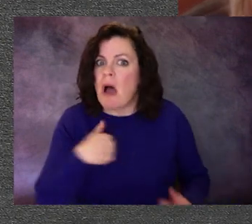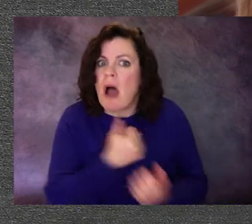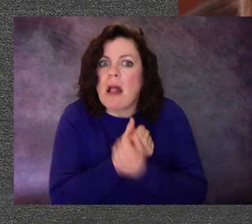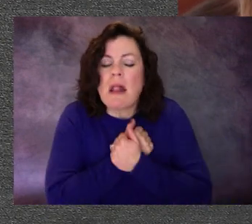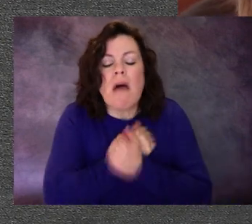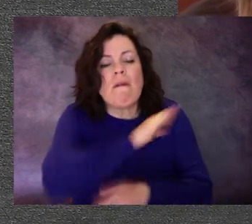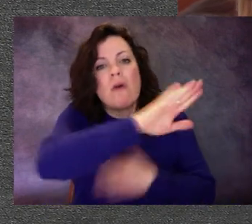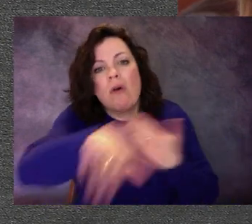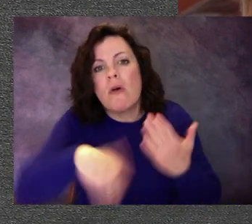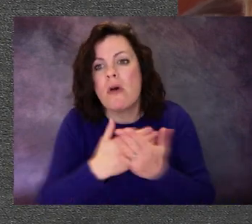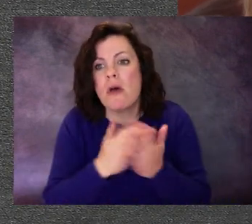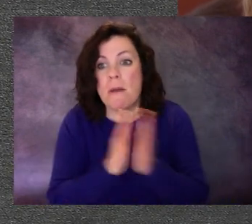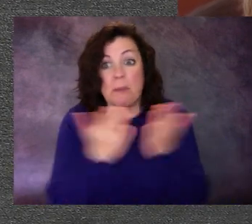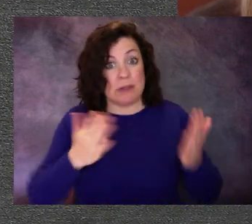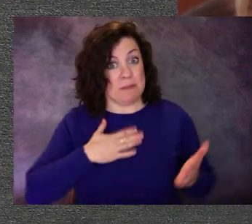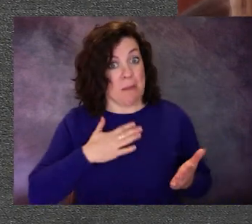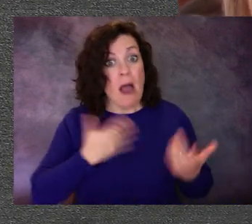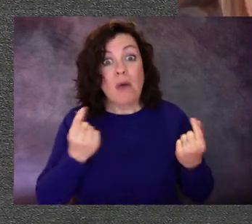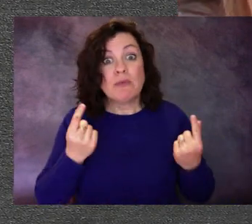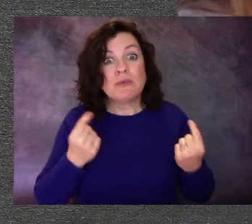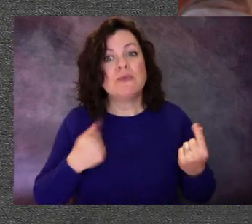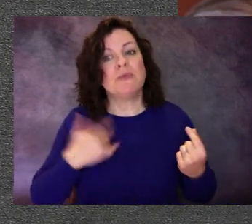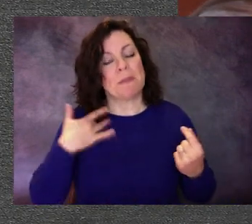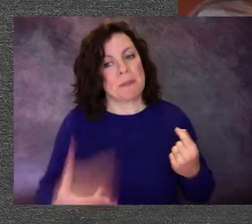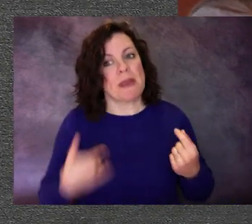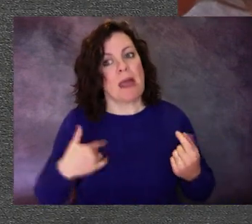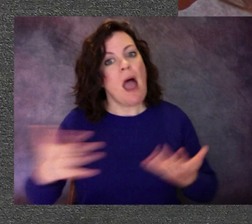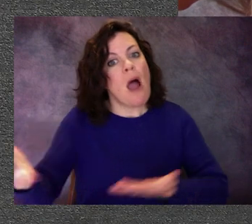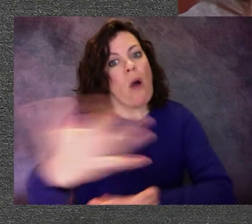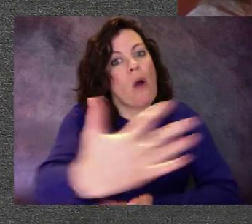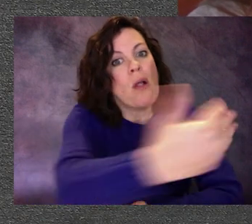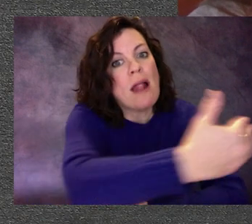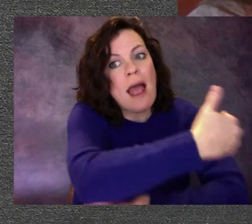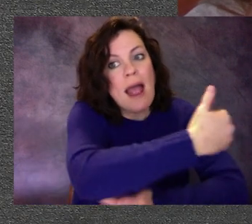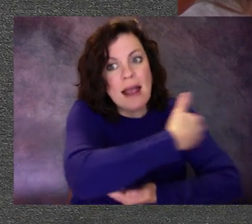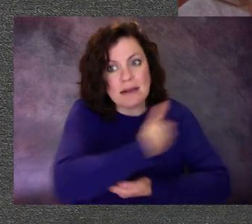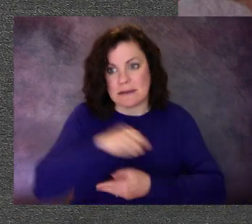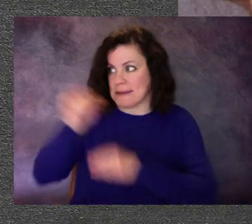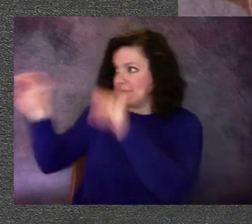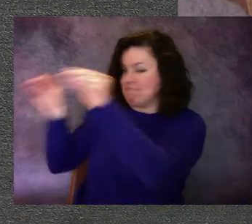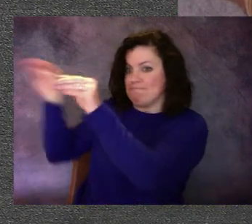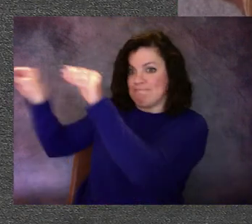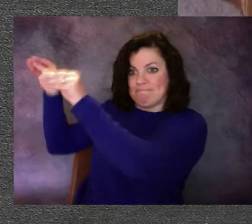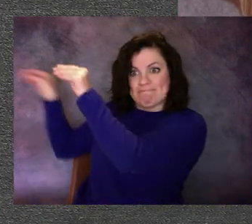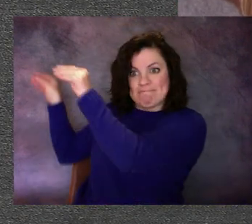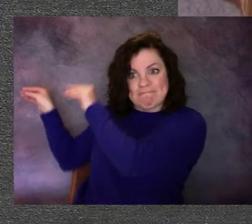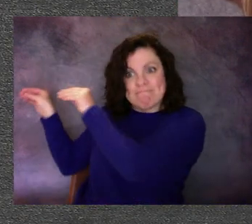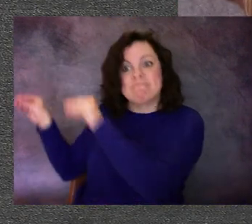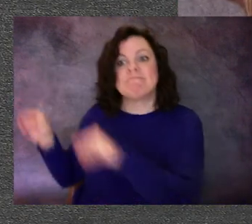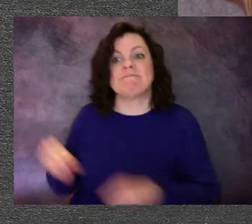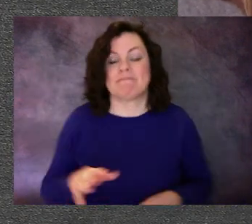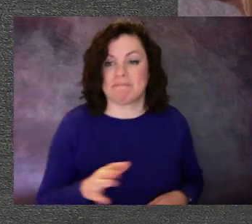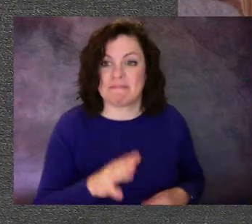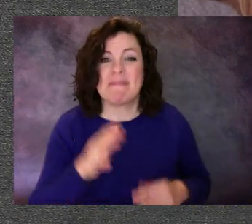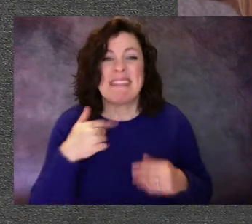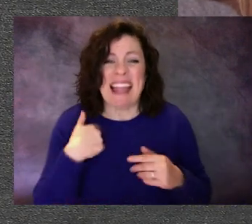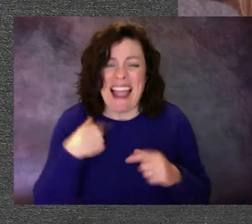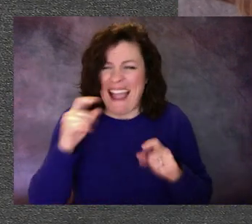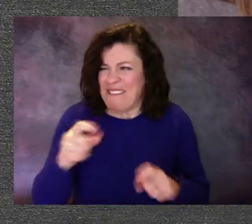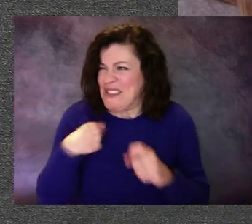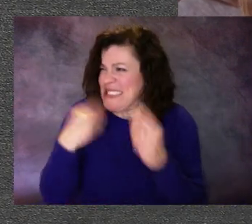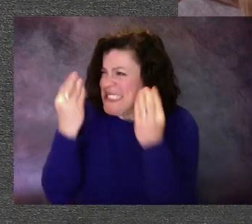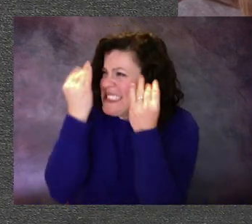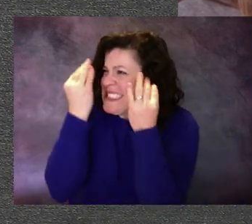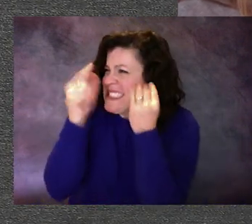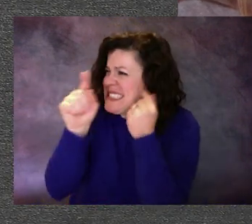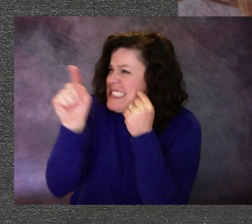too. I have more books that I love that I don't have, because sometimes we have to make tough choices and just choose a